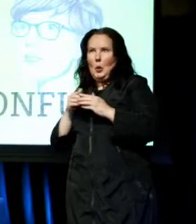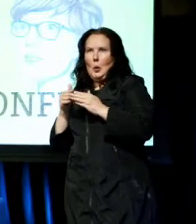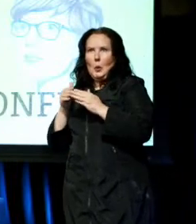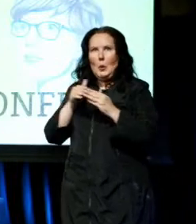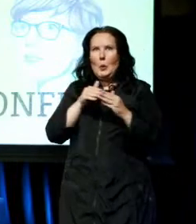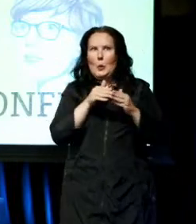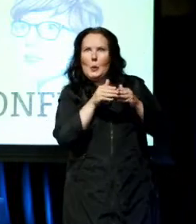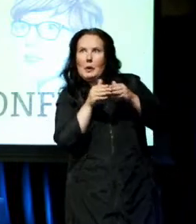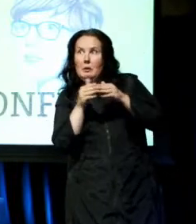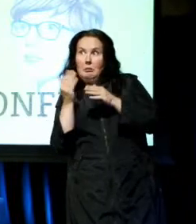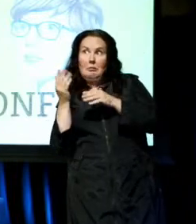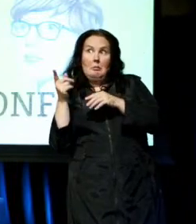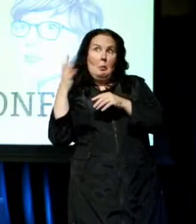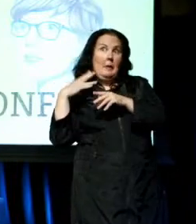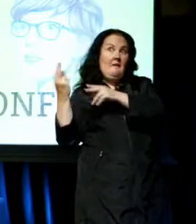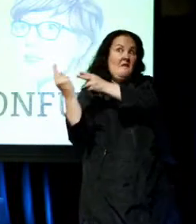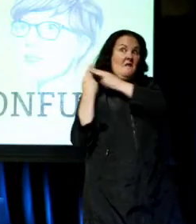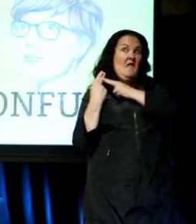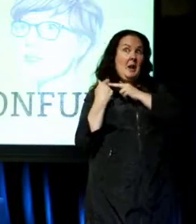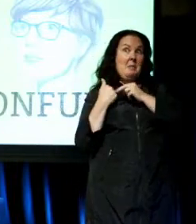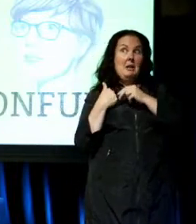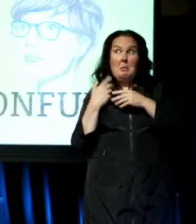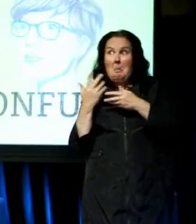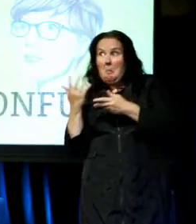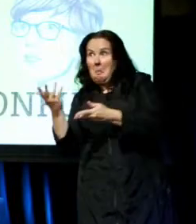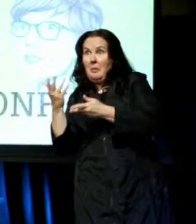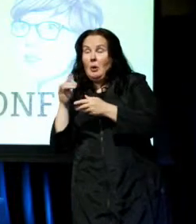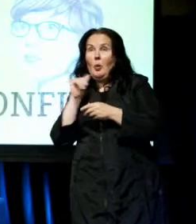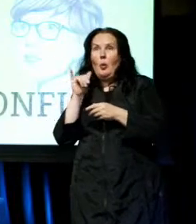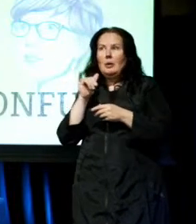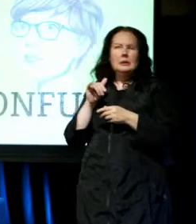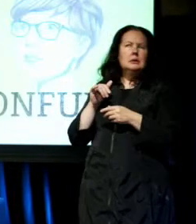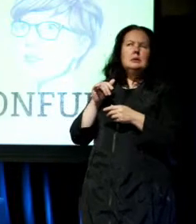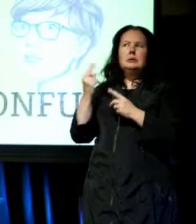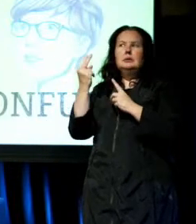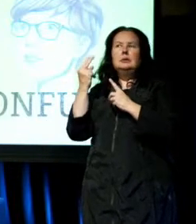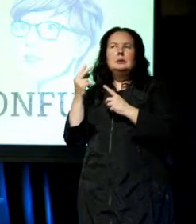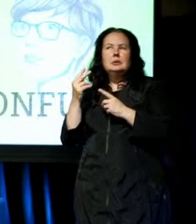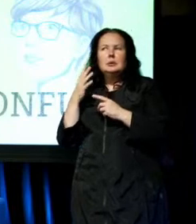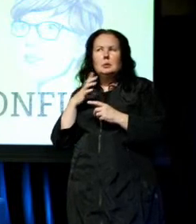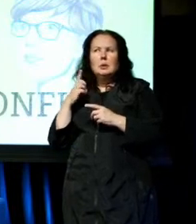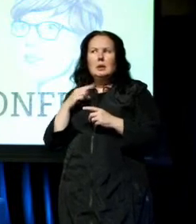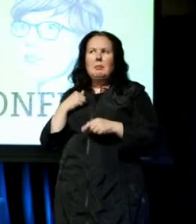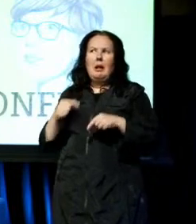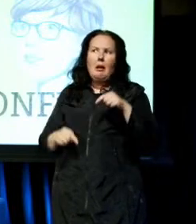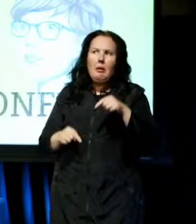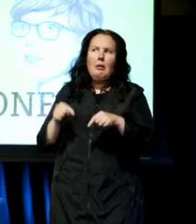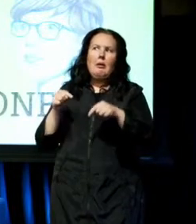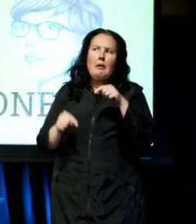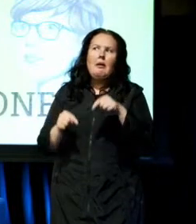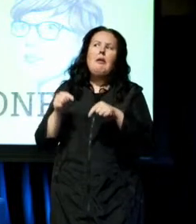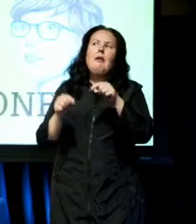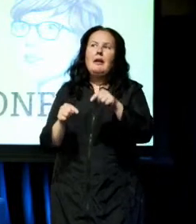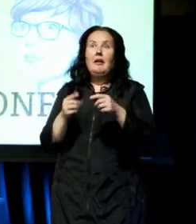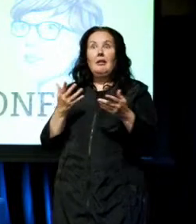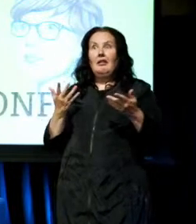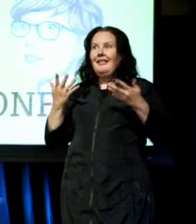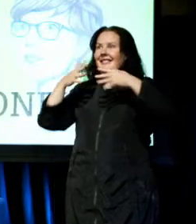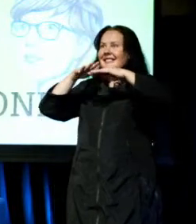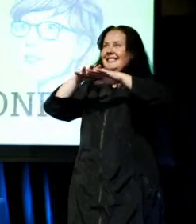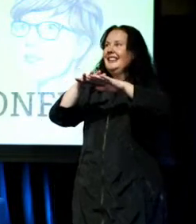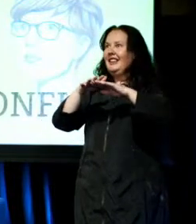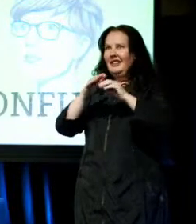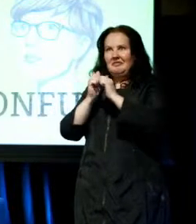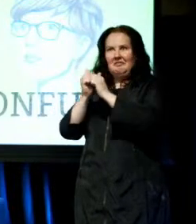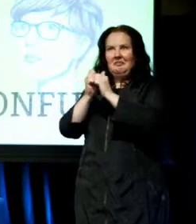is, like, trying to fuck you or they just want to know why you're limping. Right. So the synergy of you're that... You're like,